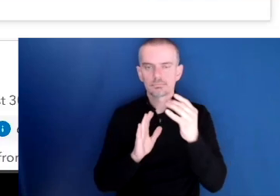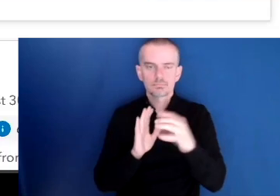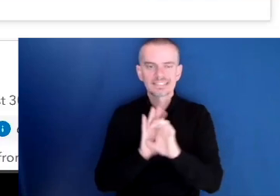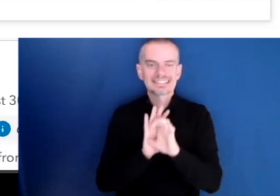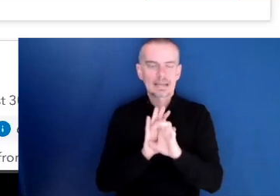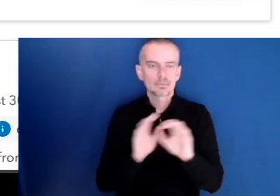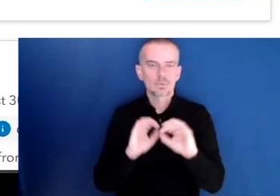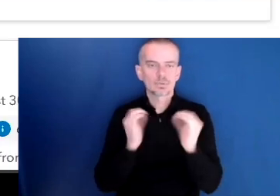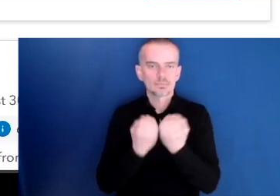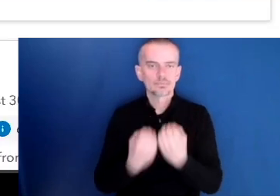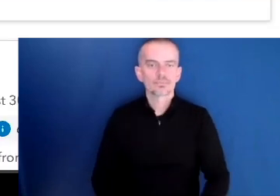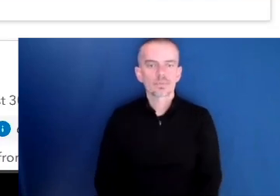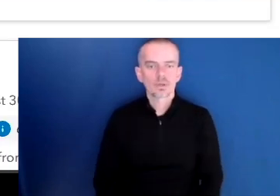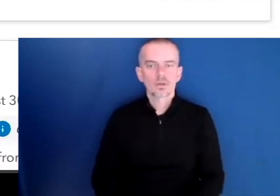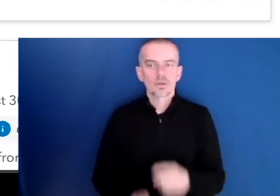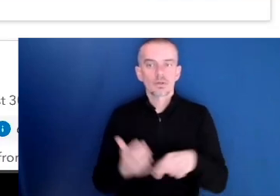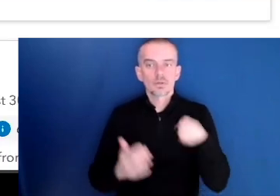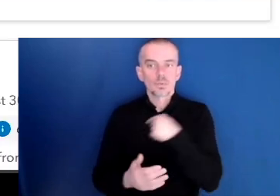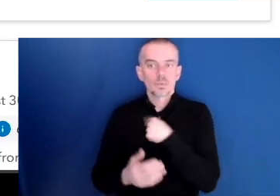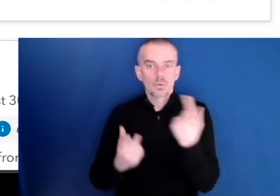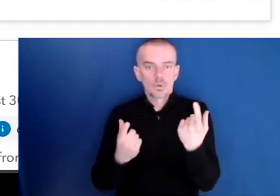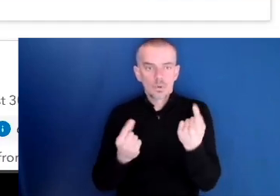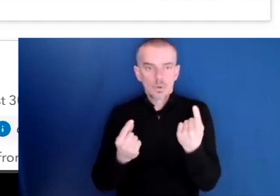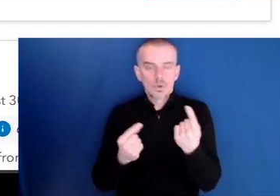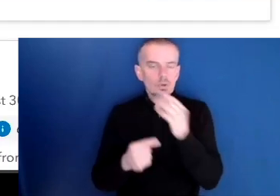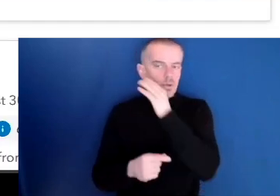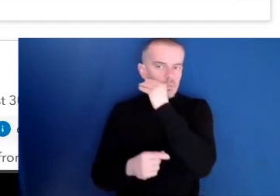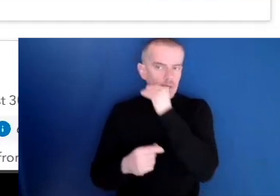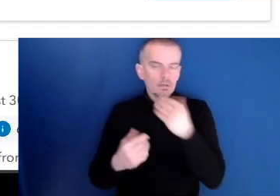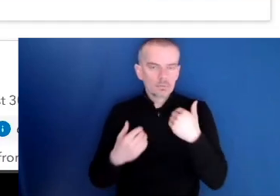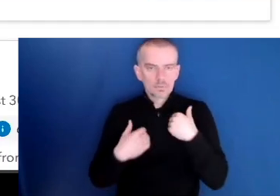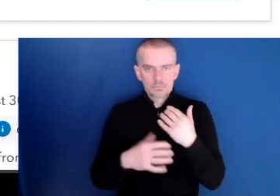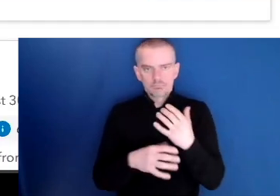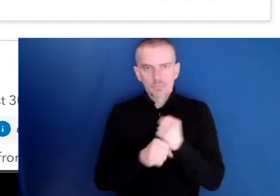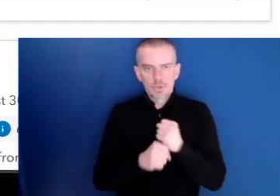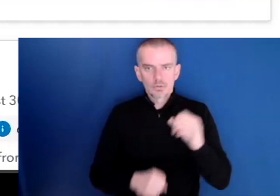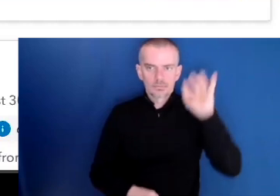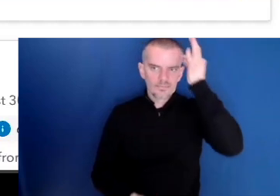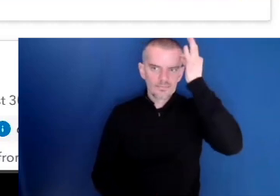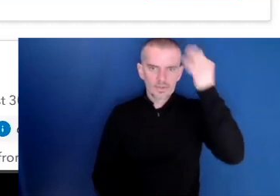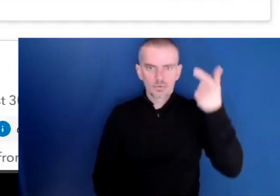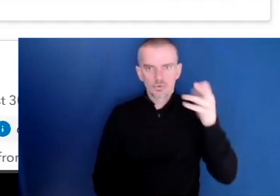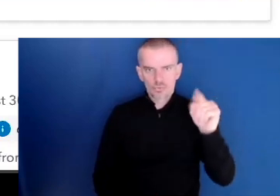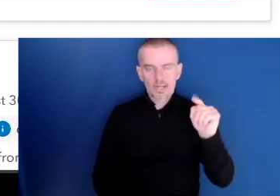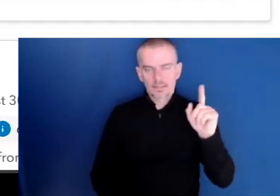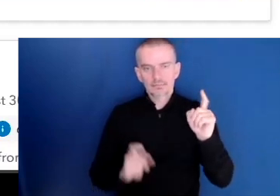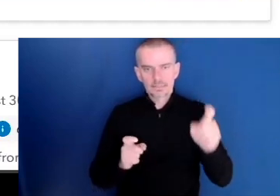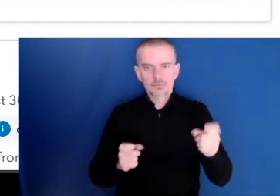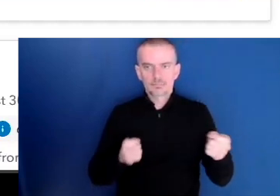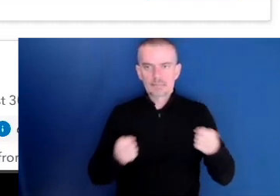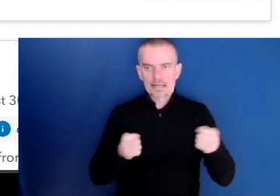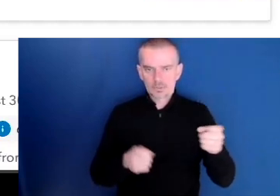to do is we're going to pretend like we have a federal grant that we need to manage. And what we're going to